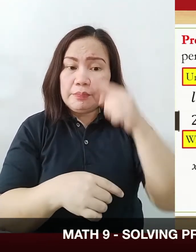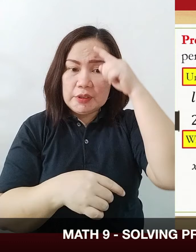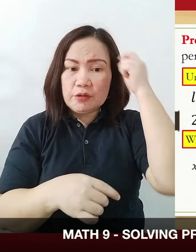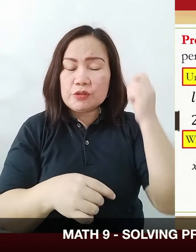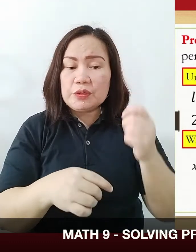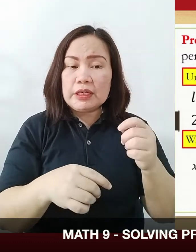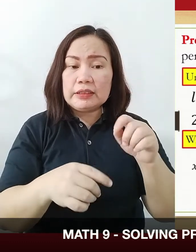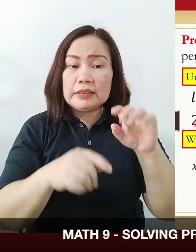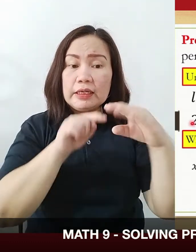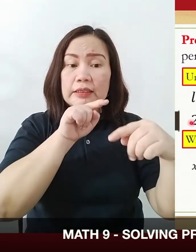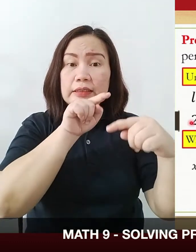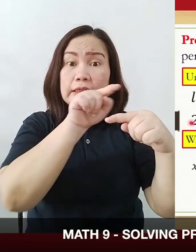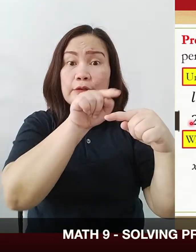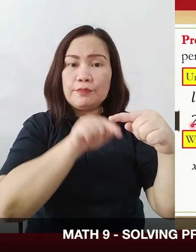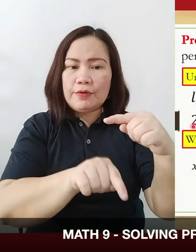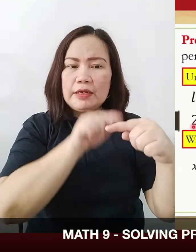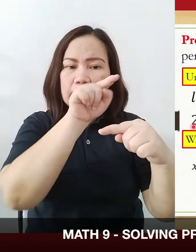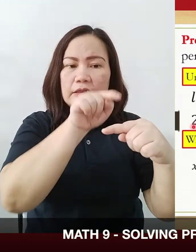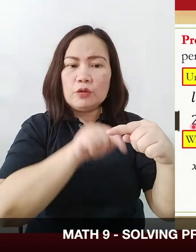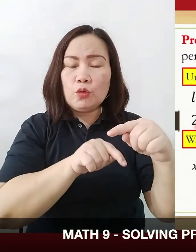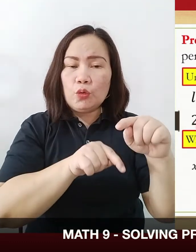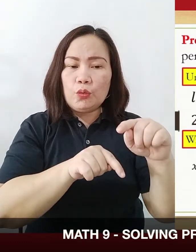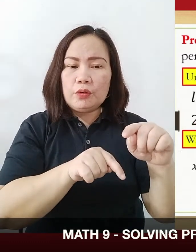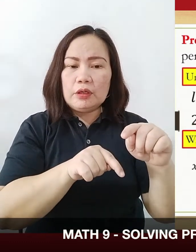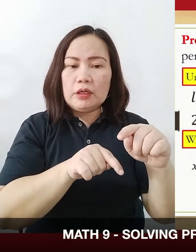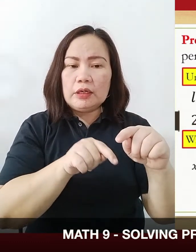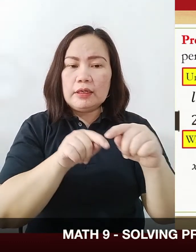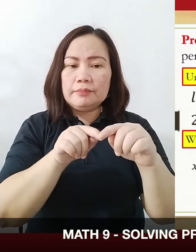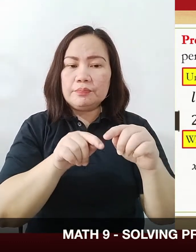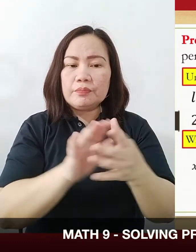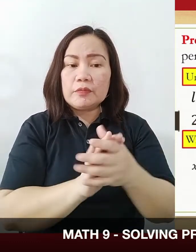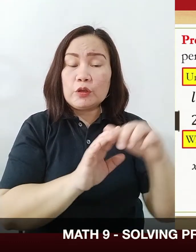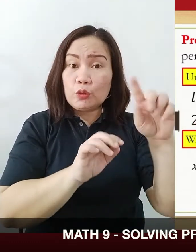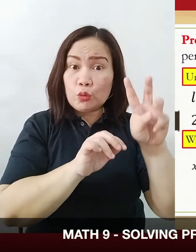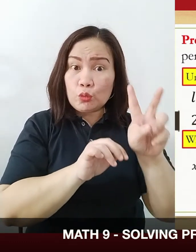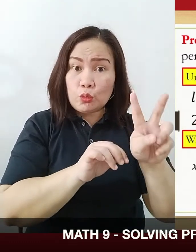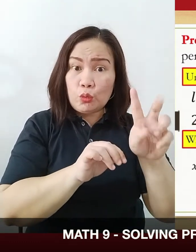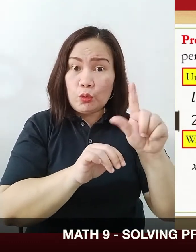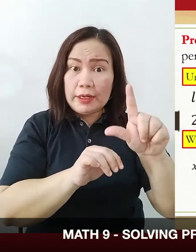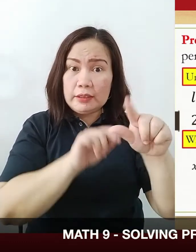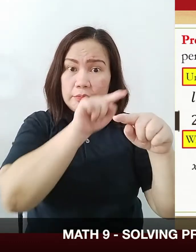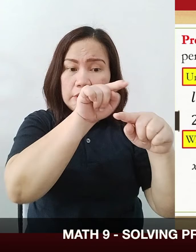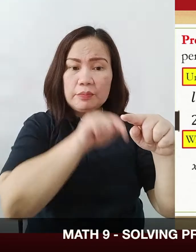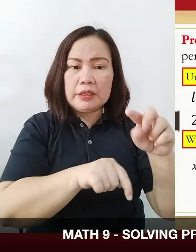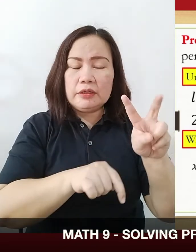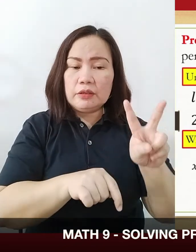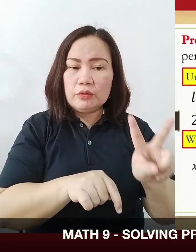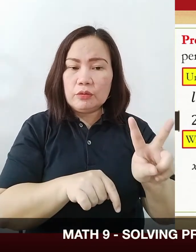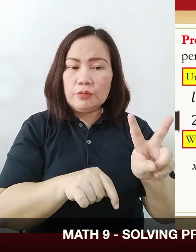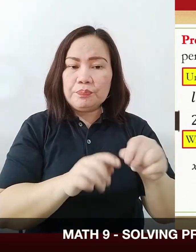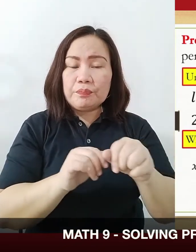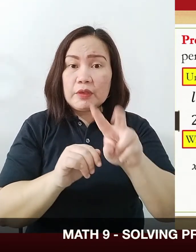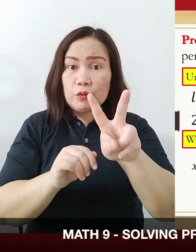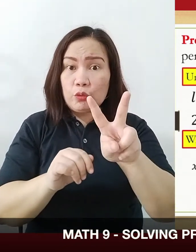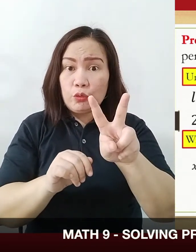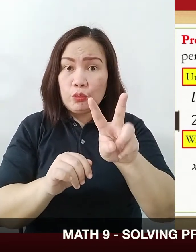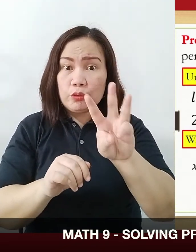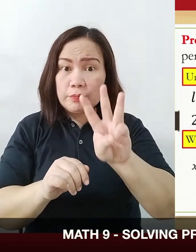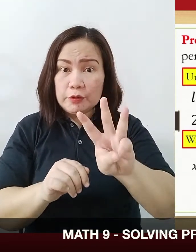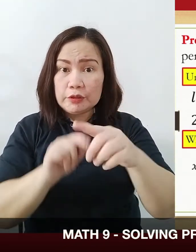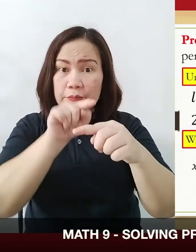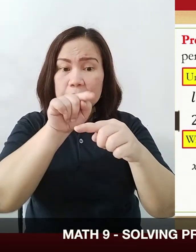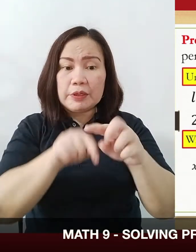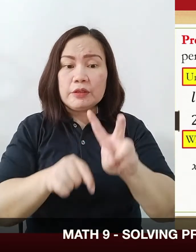by 2. So, 2 divided by 2, that is length, and then 2 divided by 2 again, that is width,